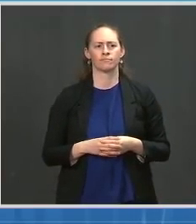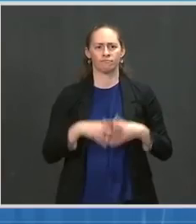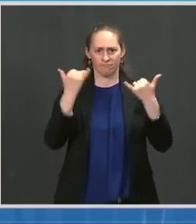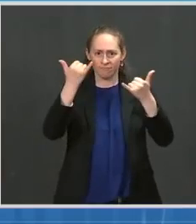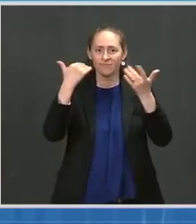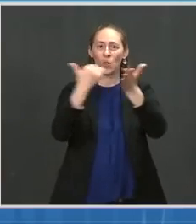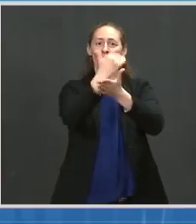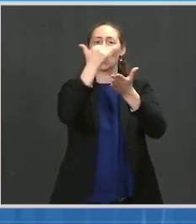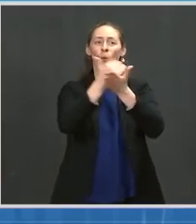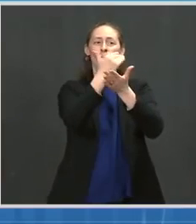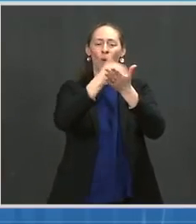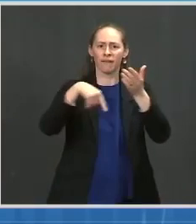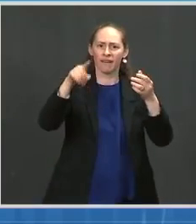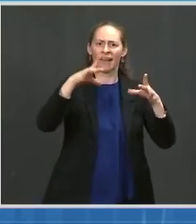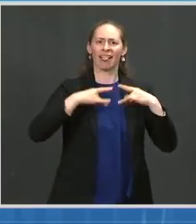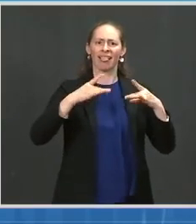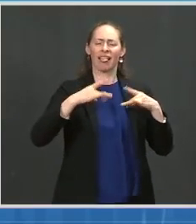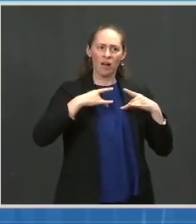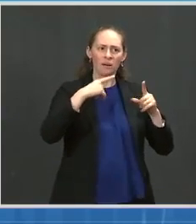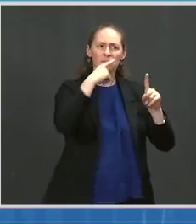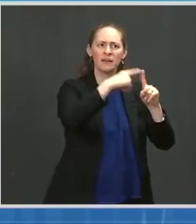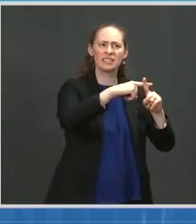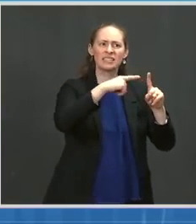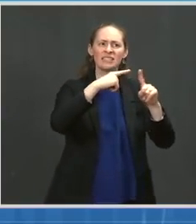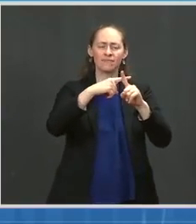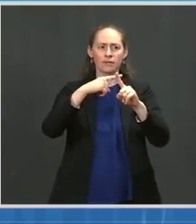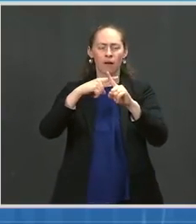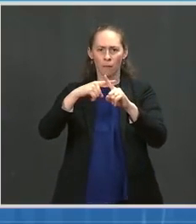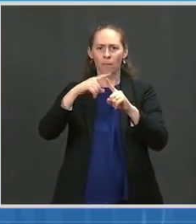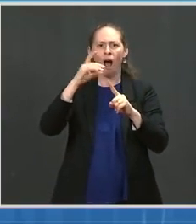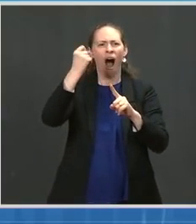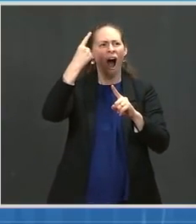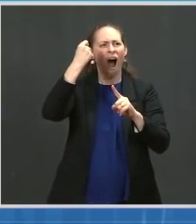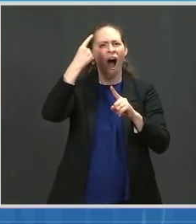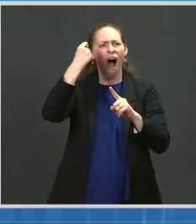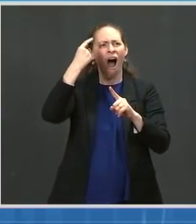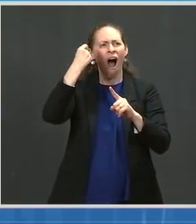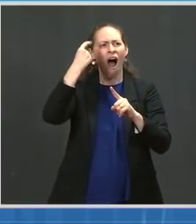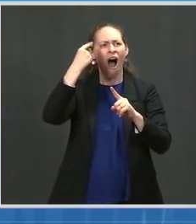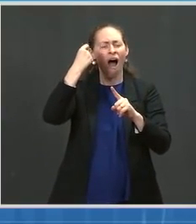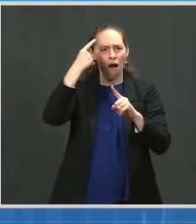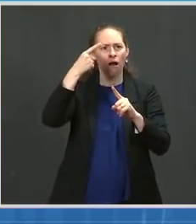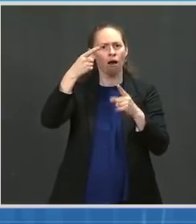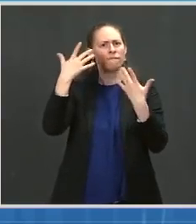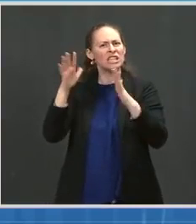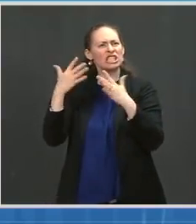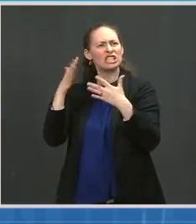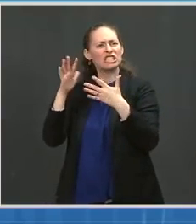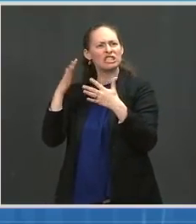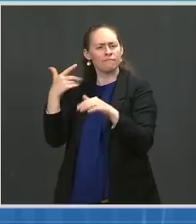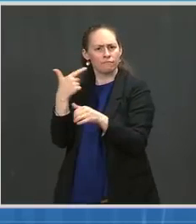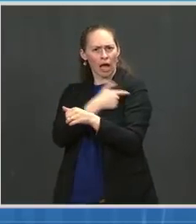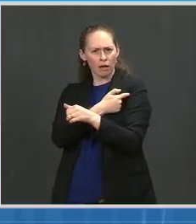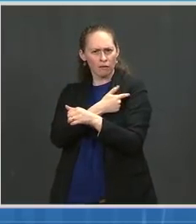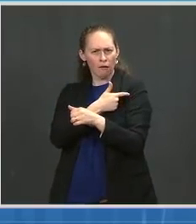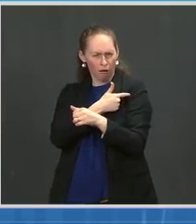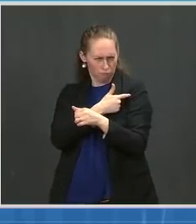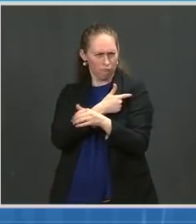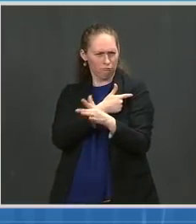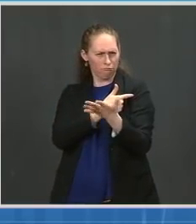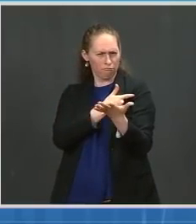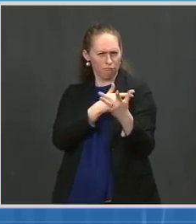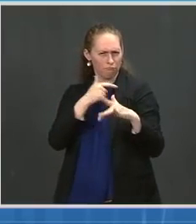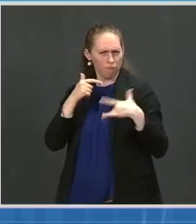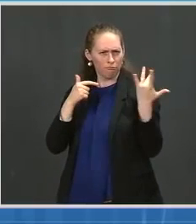2 weeks after being fully vaccinated, what is the administration's level of concern with this, given the trials, which of course were